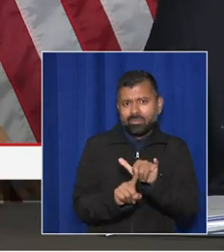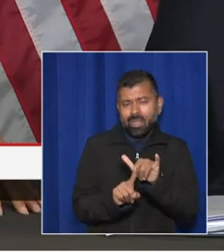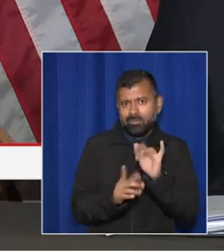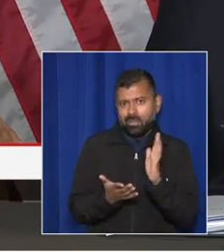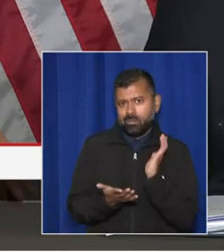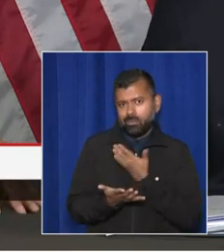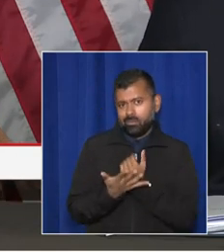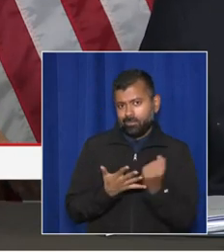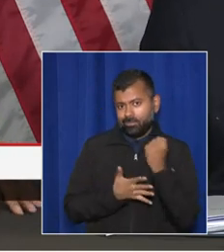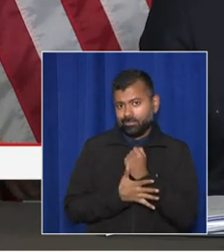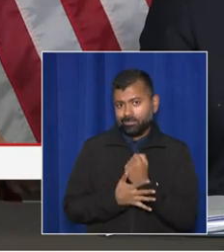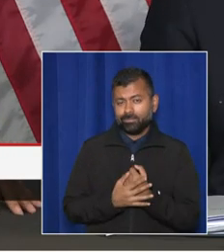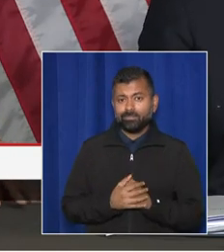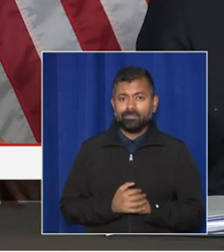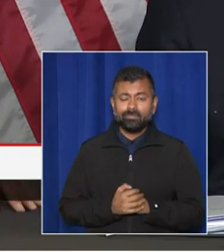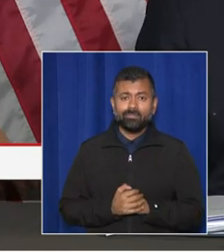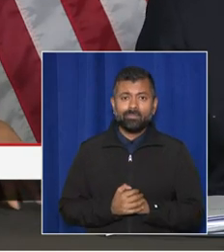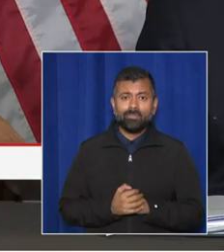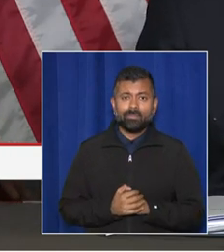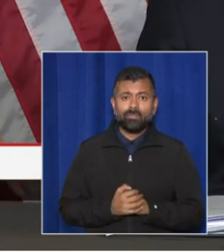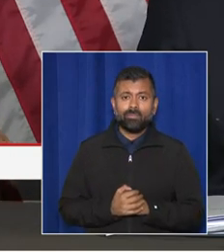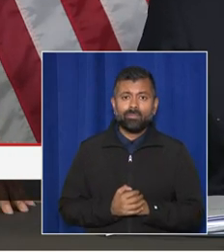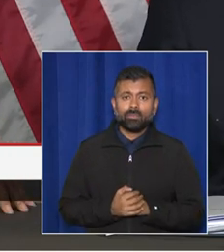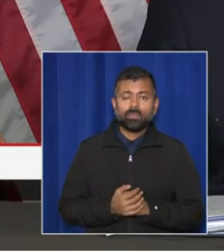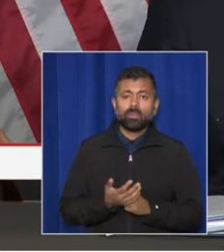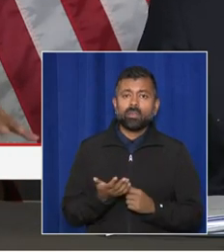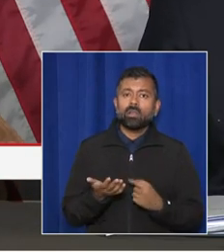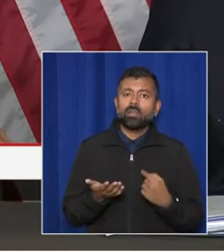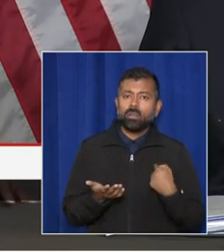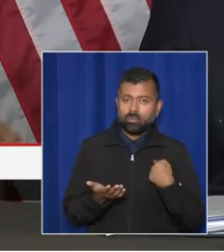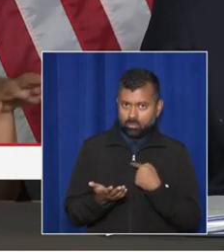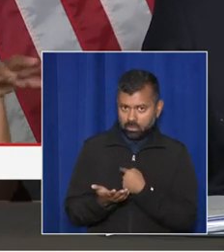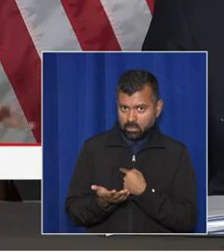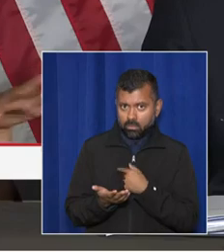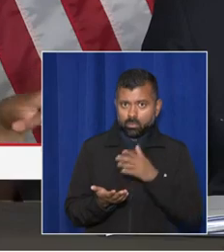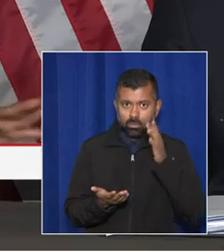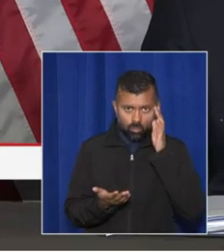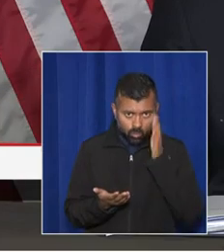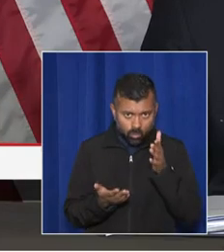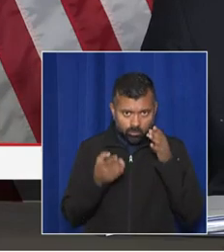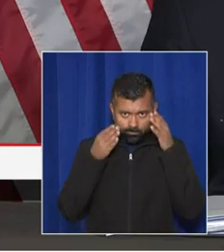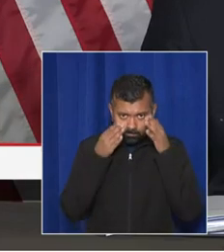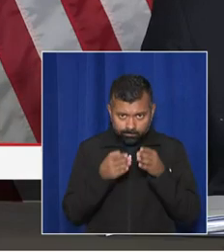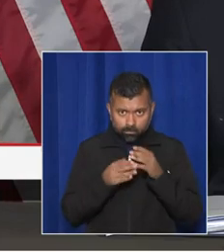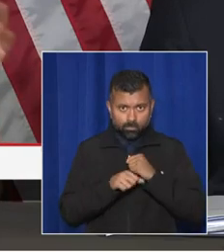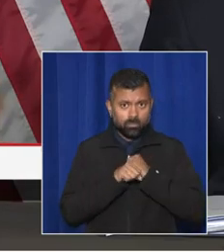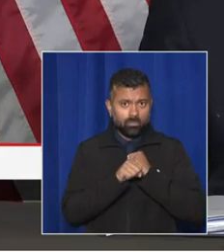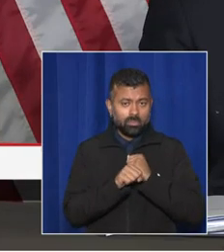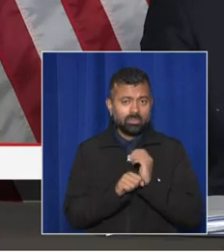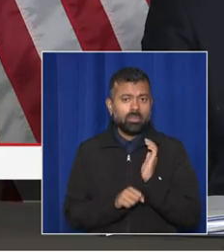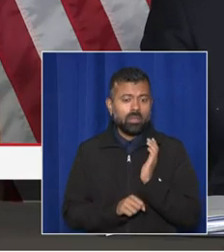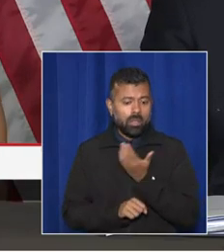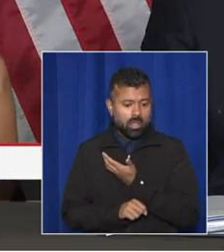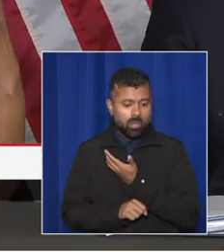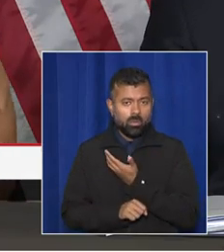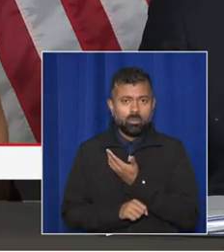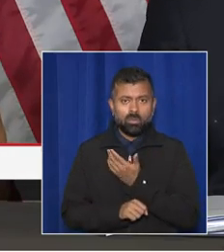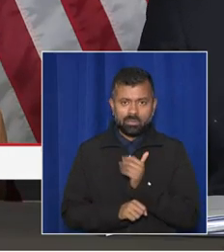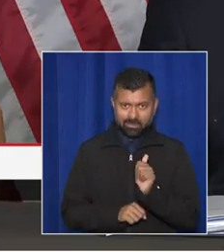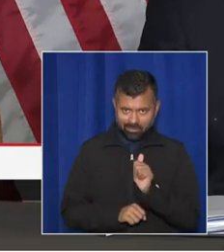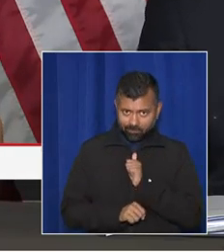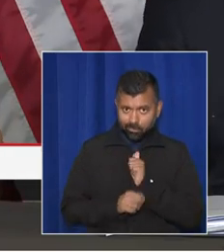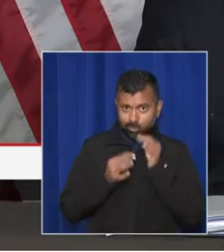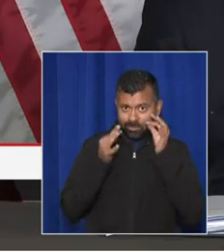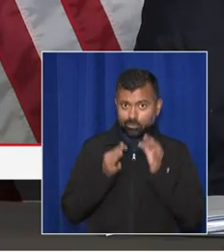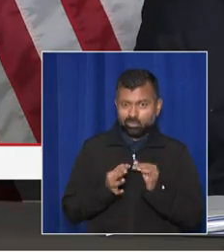be working on protecting our self-determination. That's important. That's what we've been talking about today with the executive order, and are